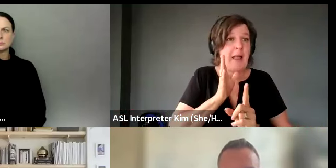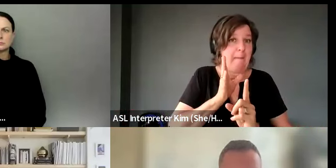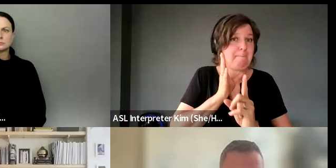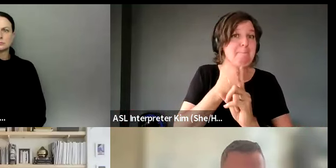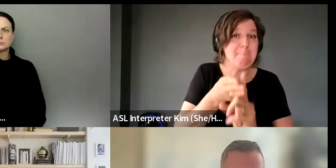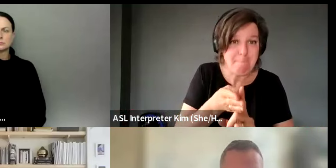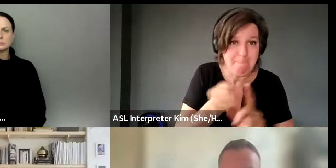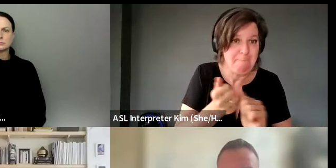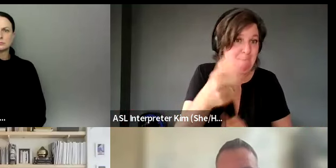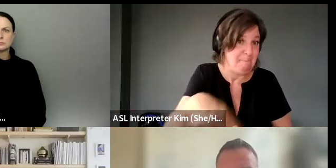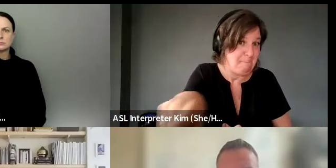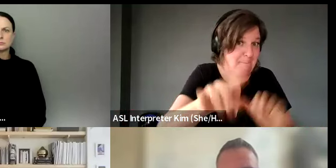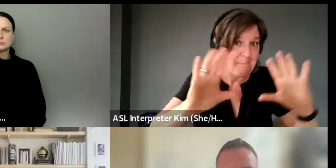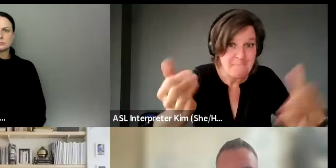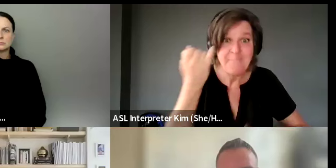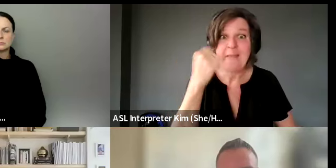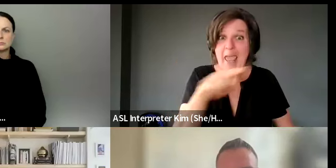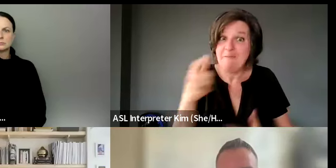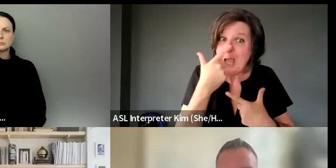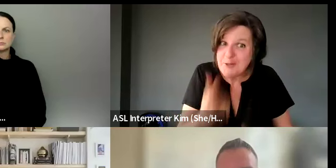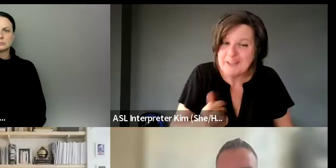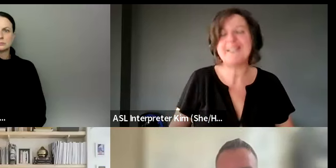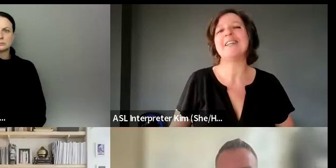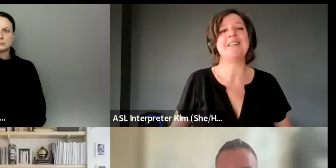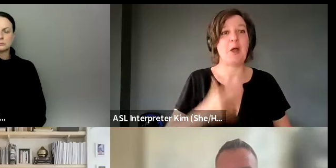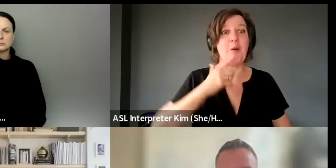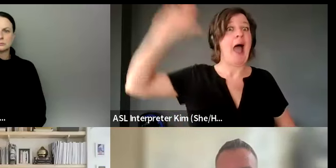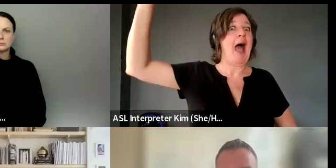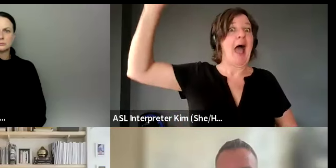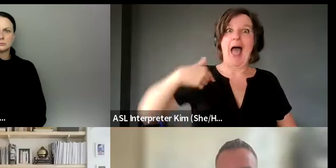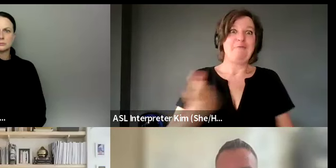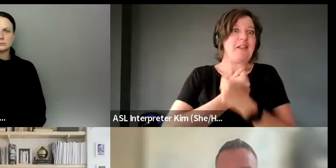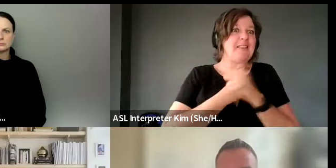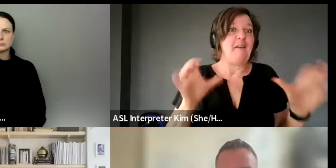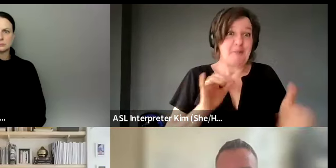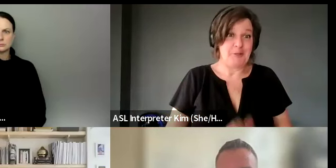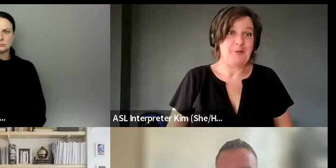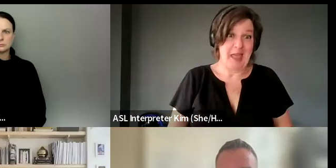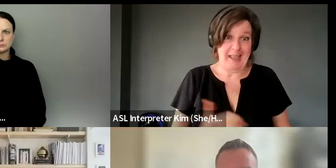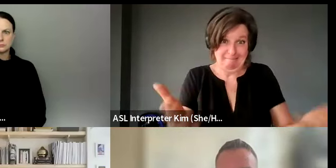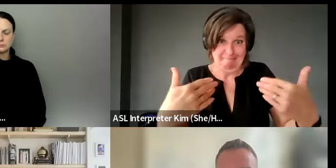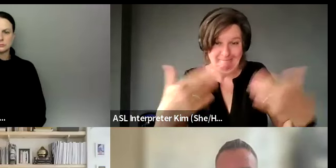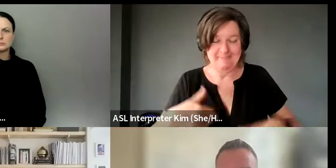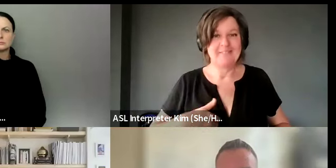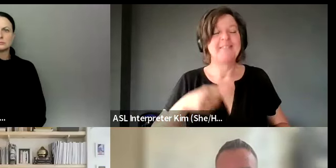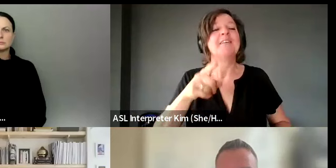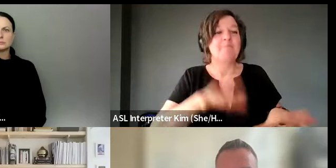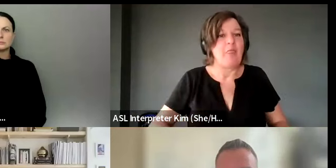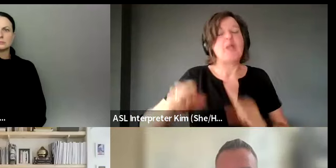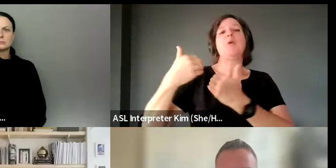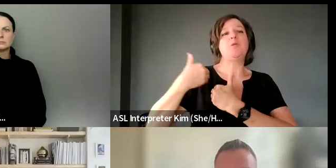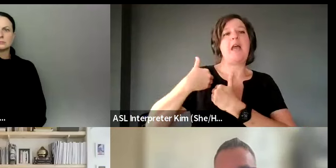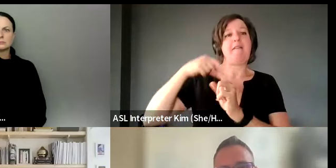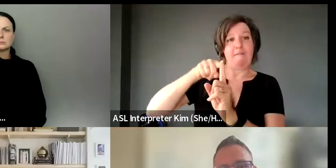like if anyone is interested, you know, like say like, hey, I would love to do that. And you're basically taking ownership of that little project